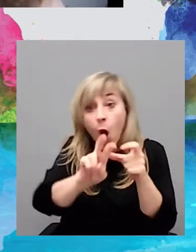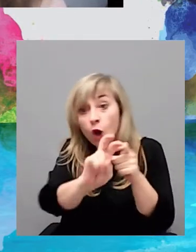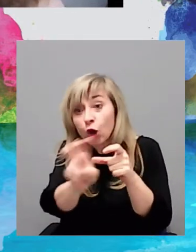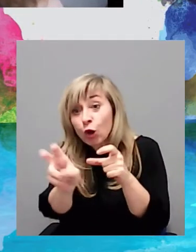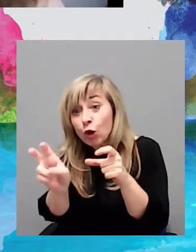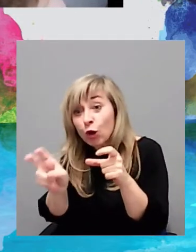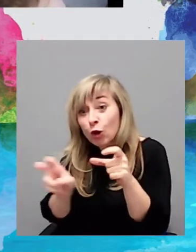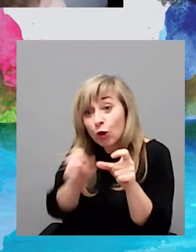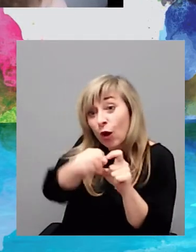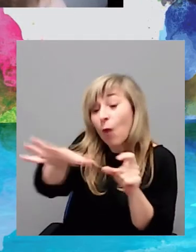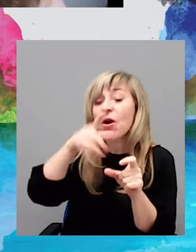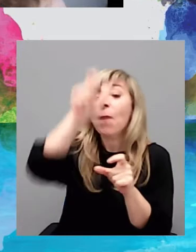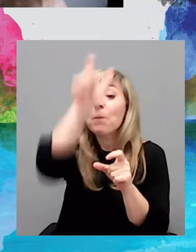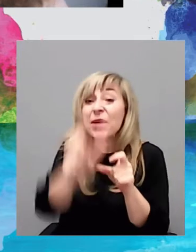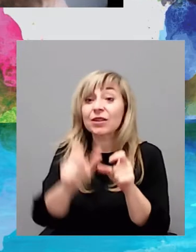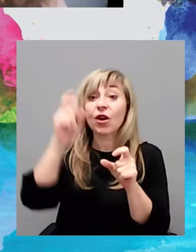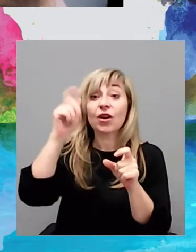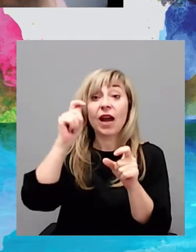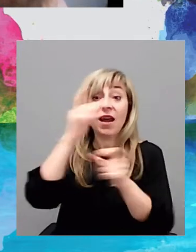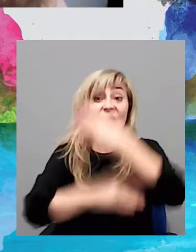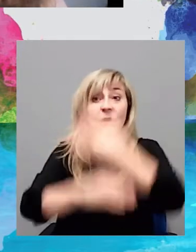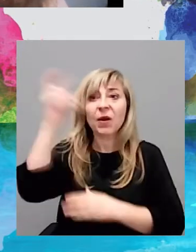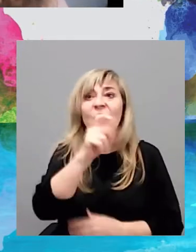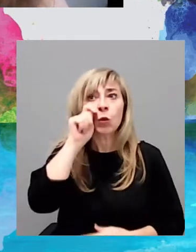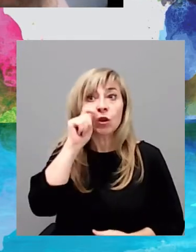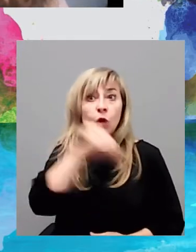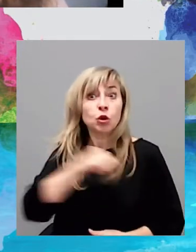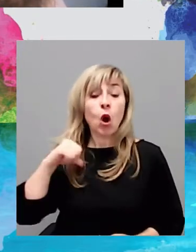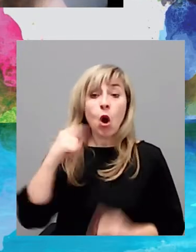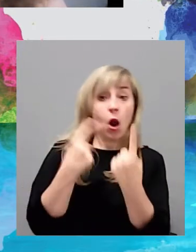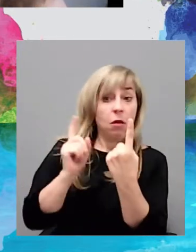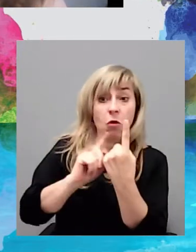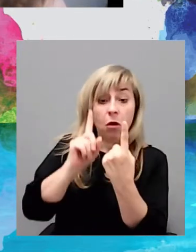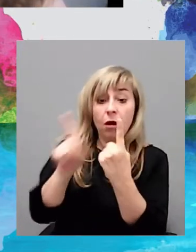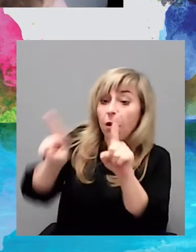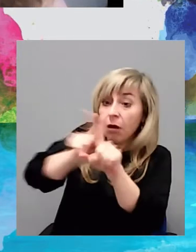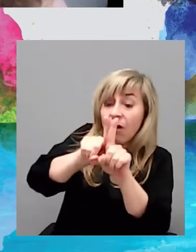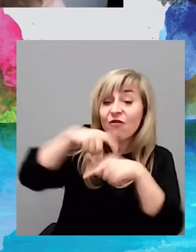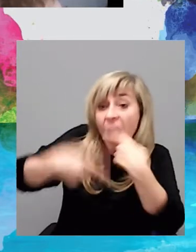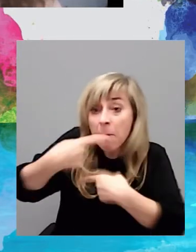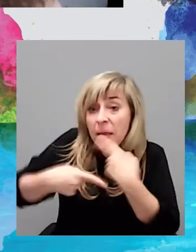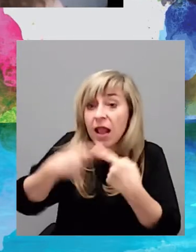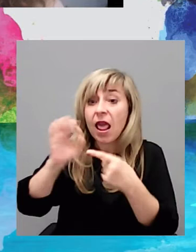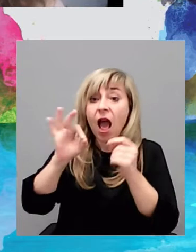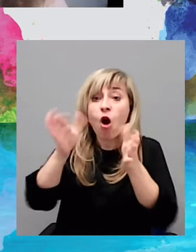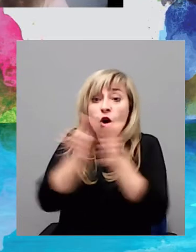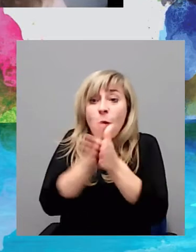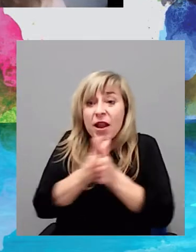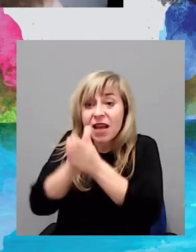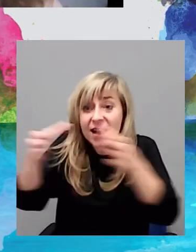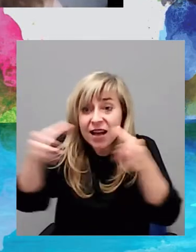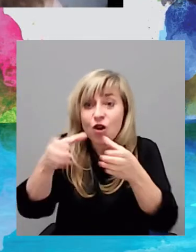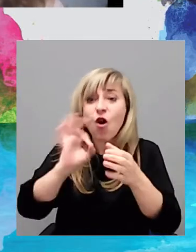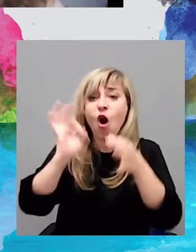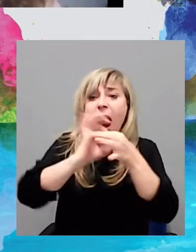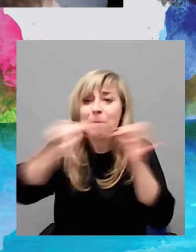normally don't travel on their own. They travel with their families or maybe with a professional or colleagues or